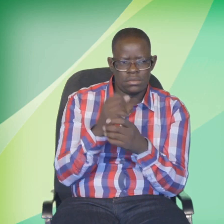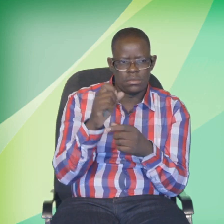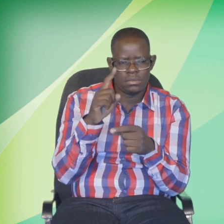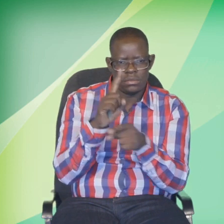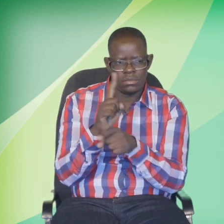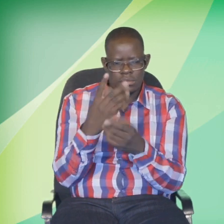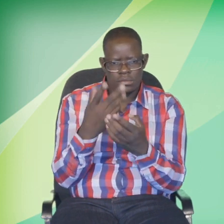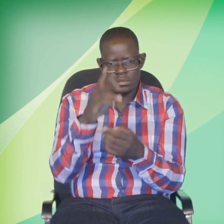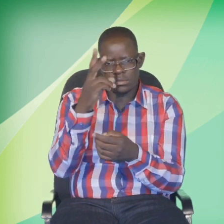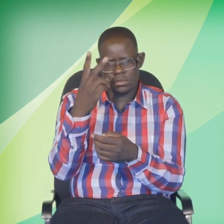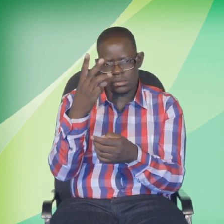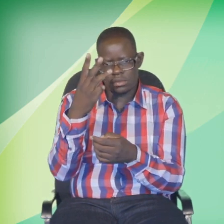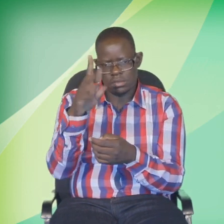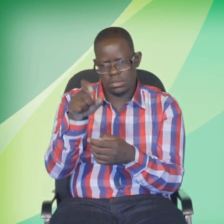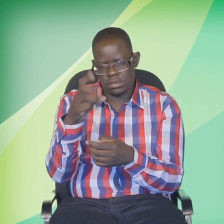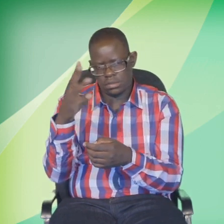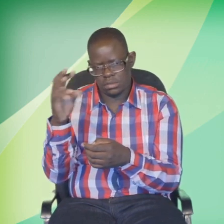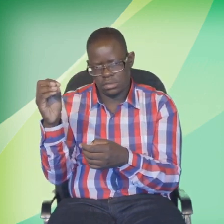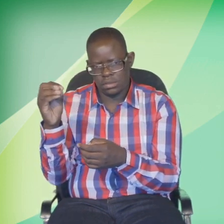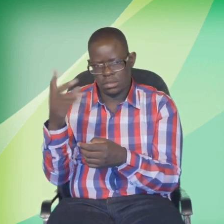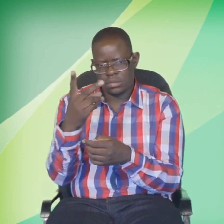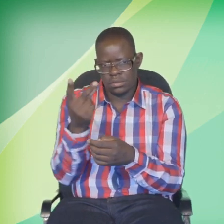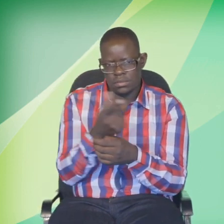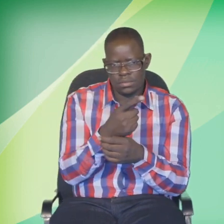Balance, 3,300. Purchases,